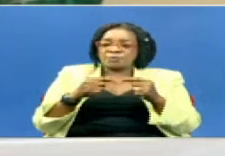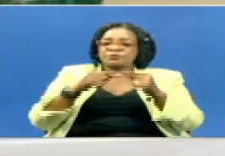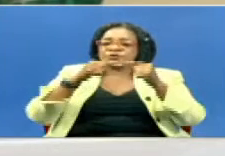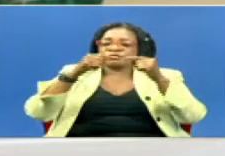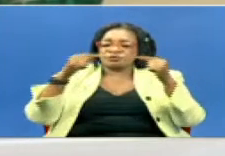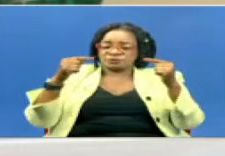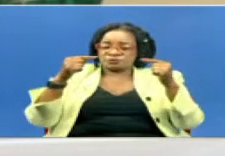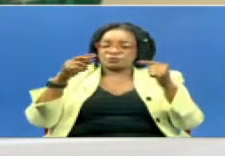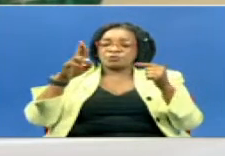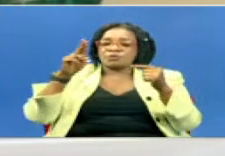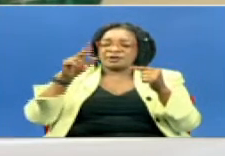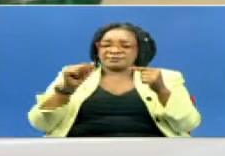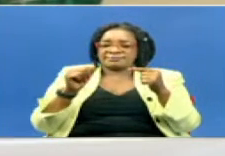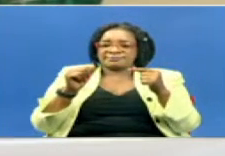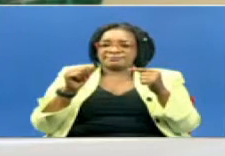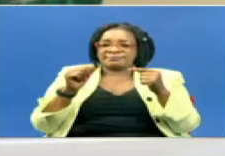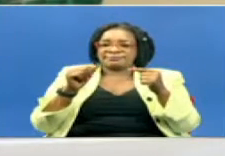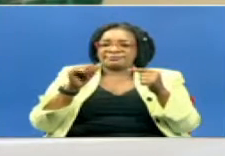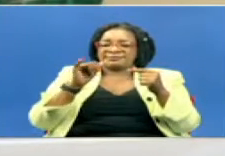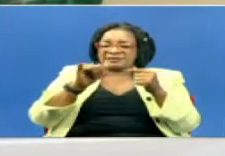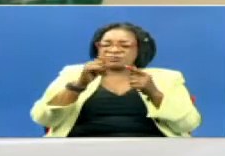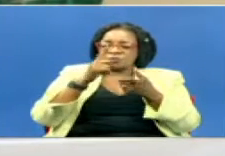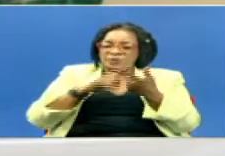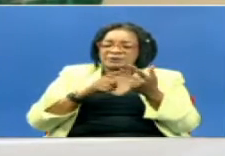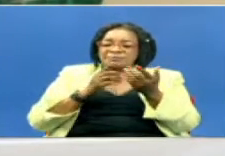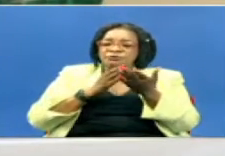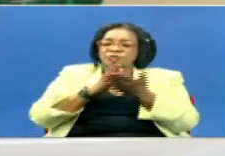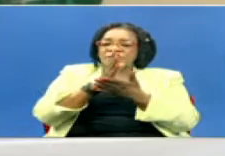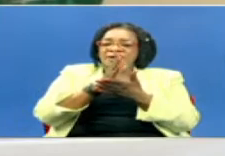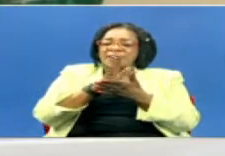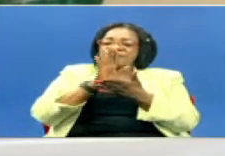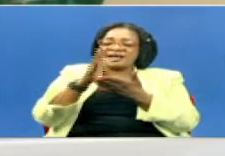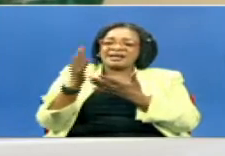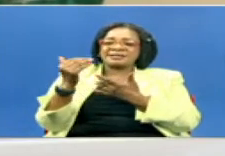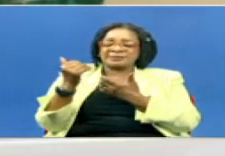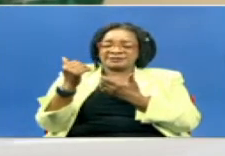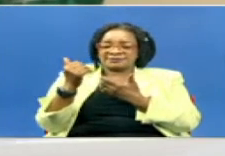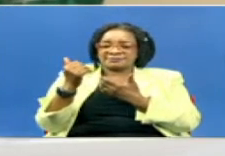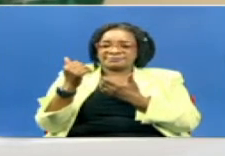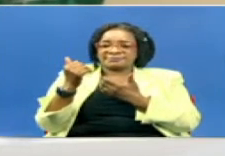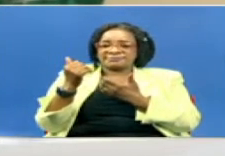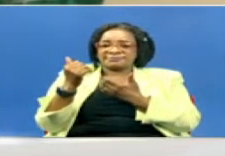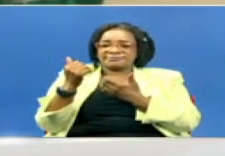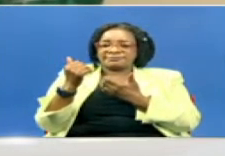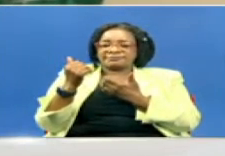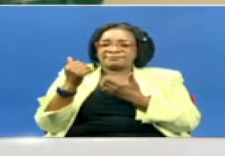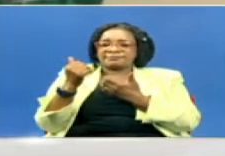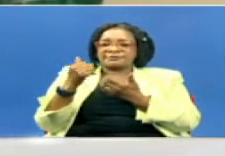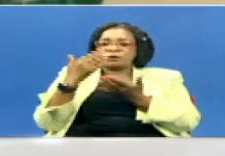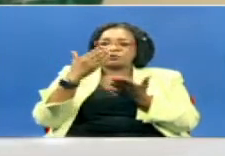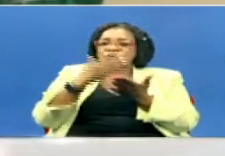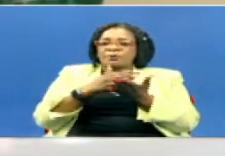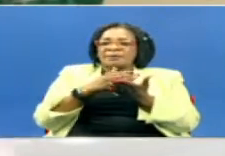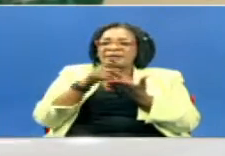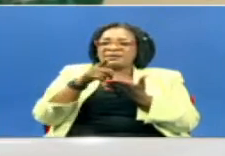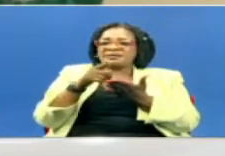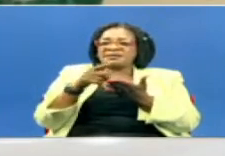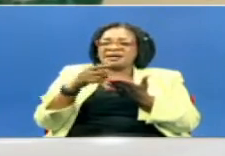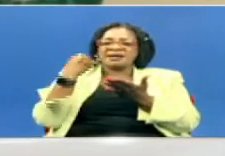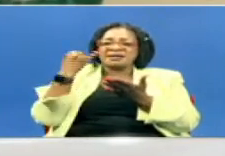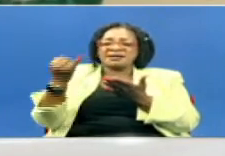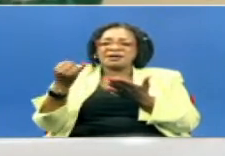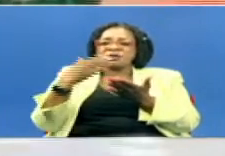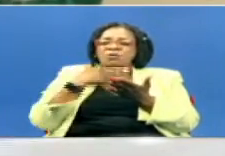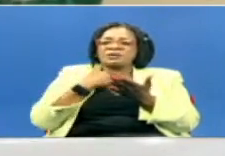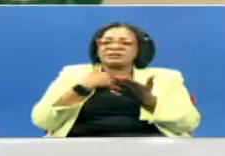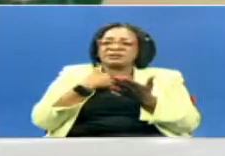UDA. And that is what I'm sure they are themselves expecting. But if I were them, I would stop this habit of wanting